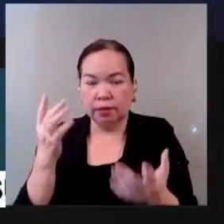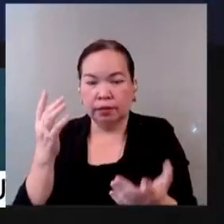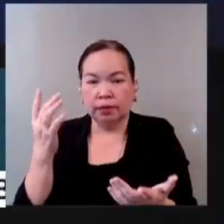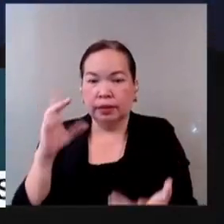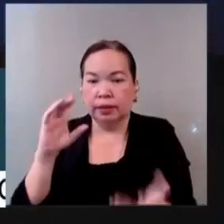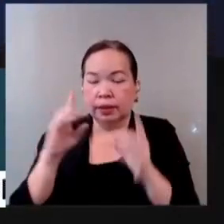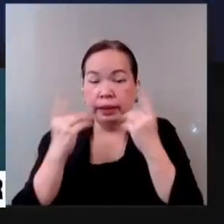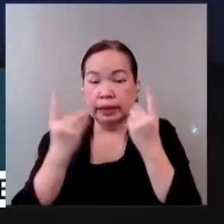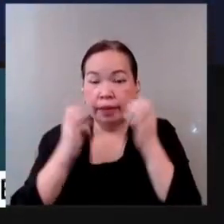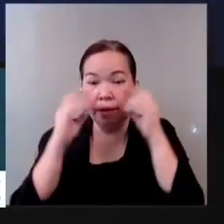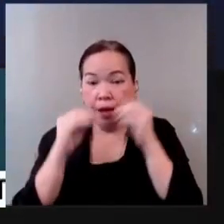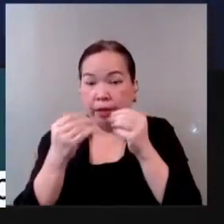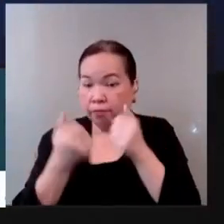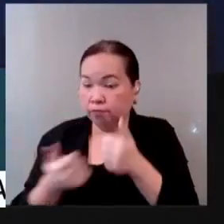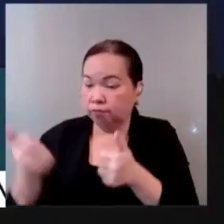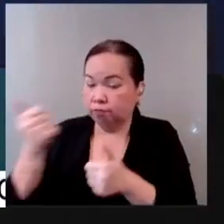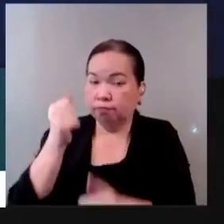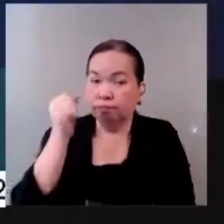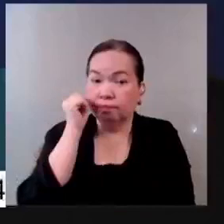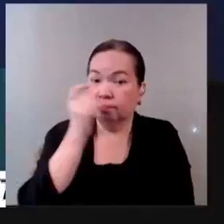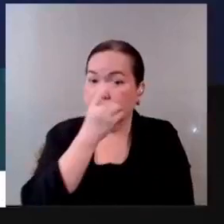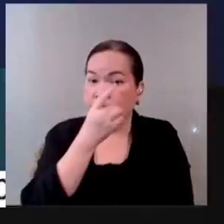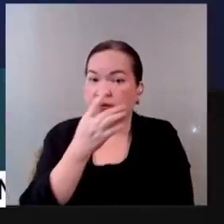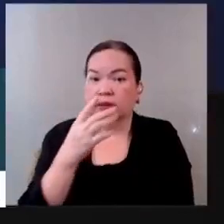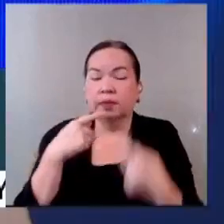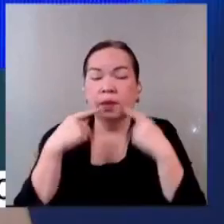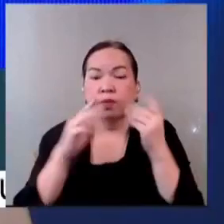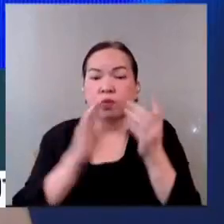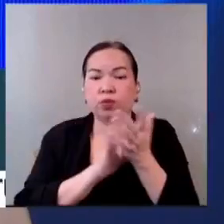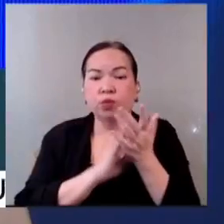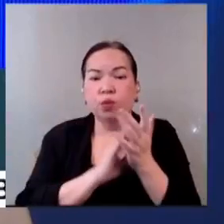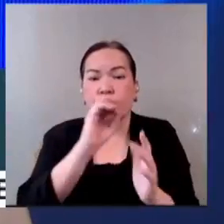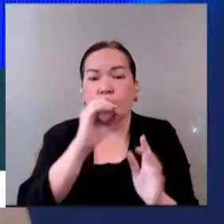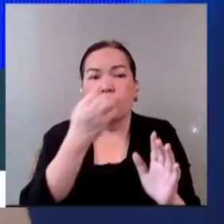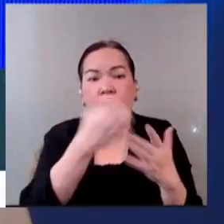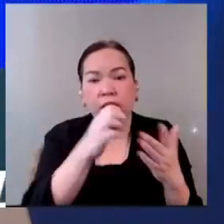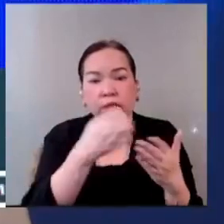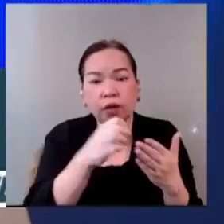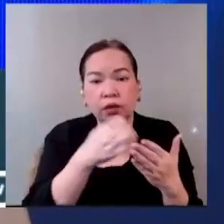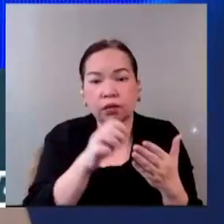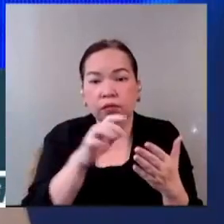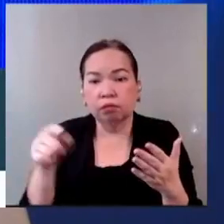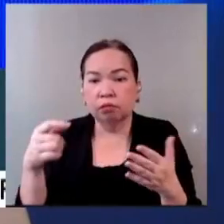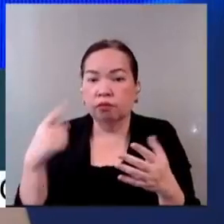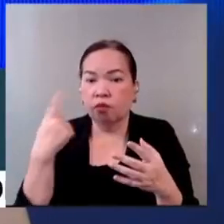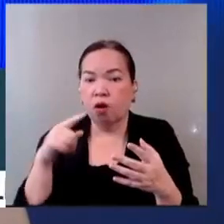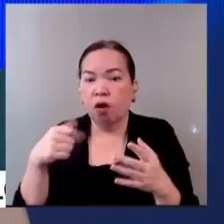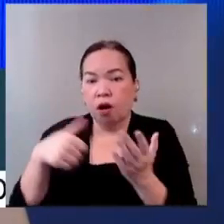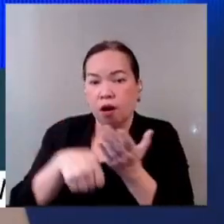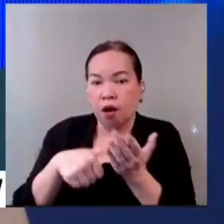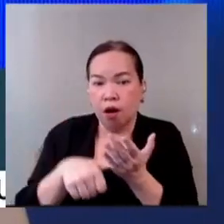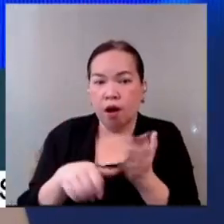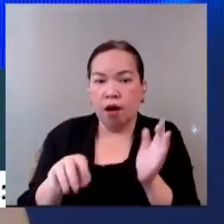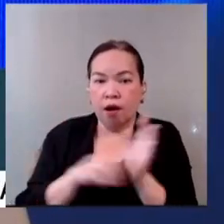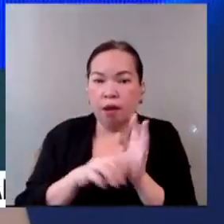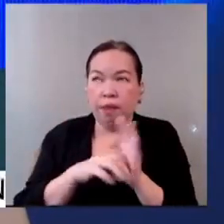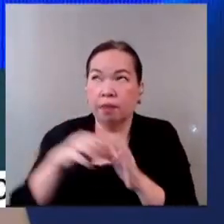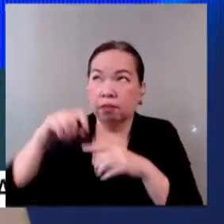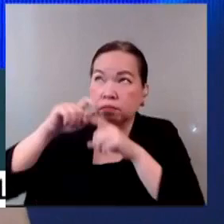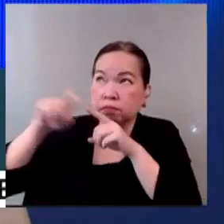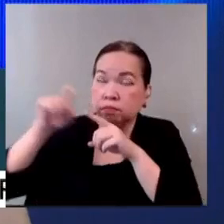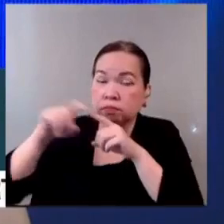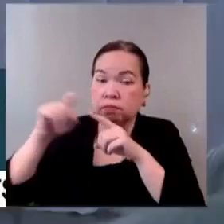Duterte that public schools are made to shoulder expenses incurred during elections, such as bills for utilities and